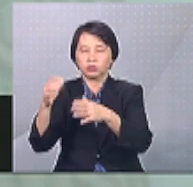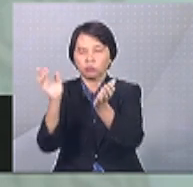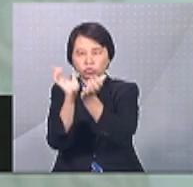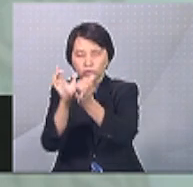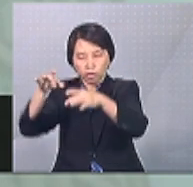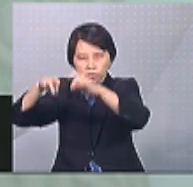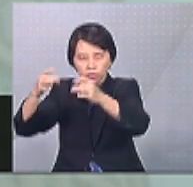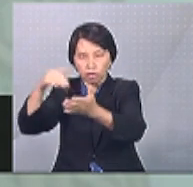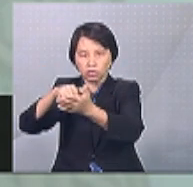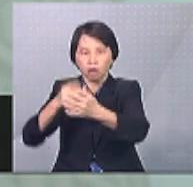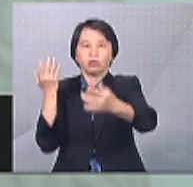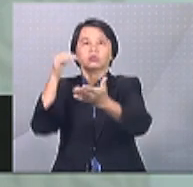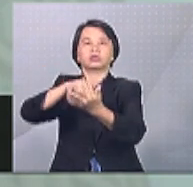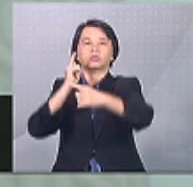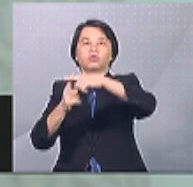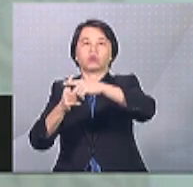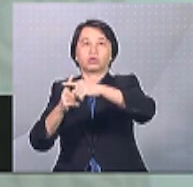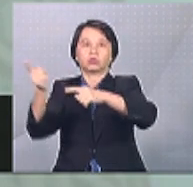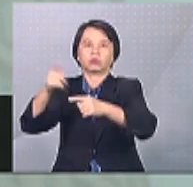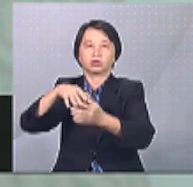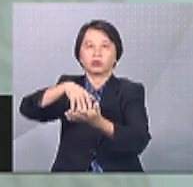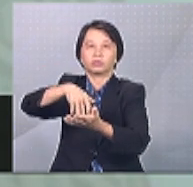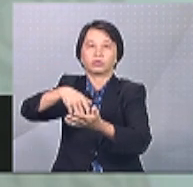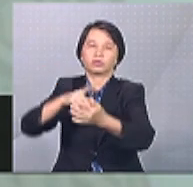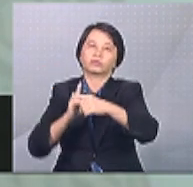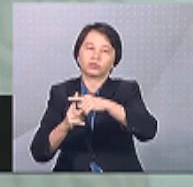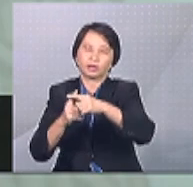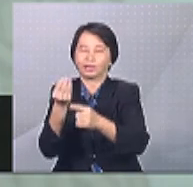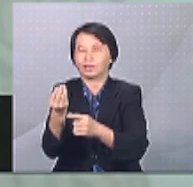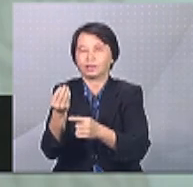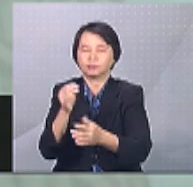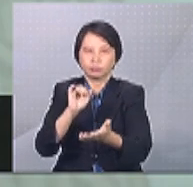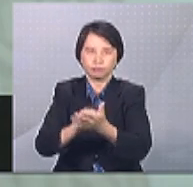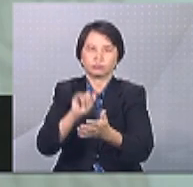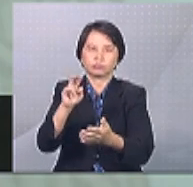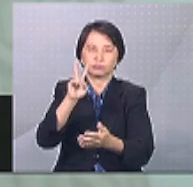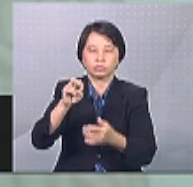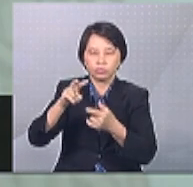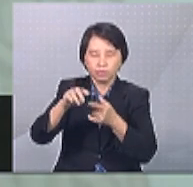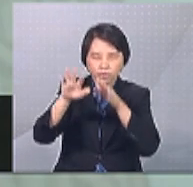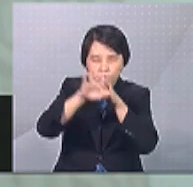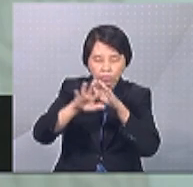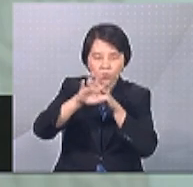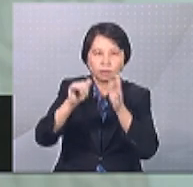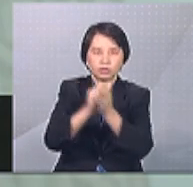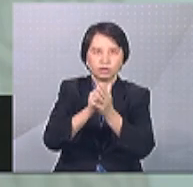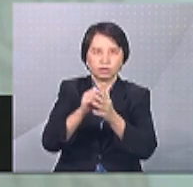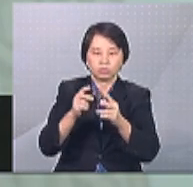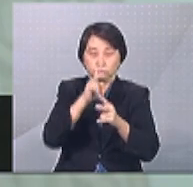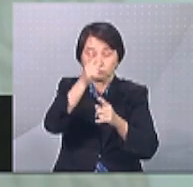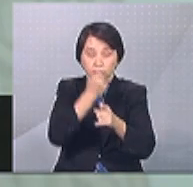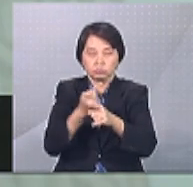and it was positive. But it was very weak positive. So it is actually a residual virus shedding rather than a reinfection